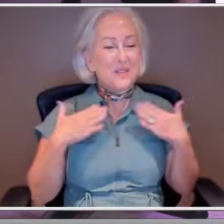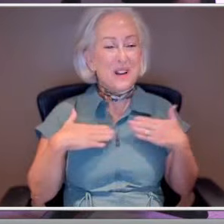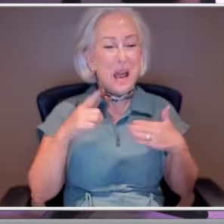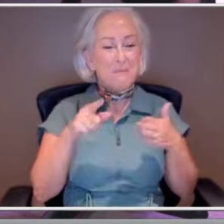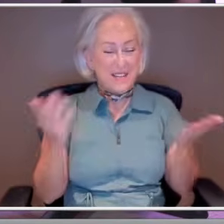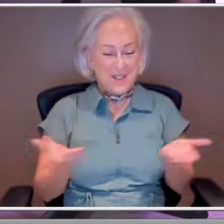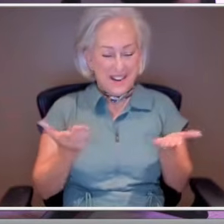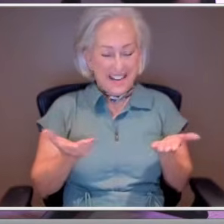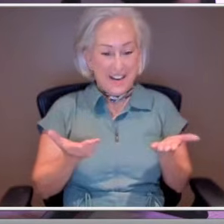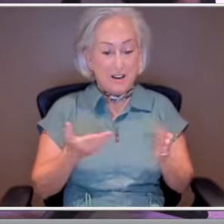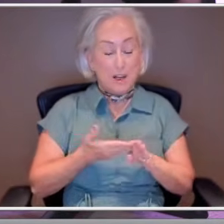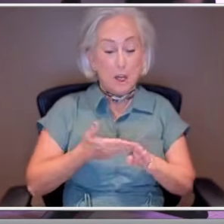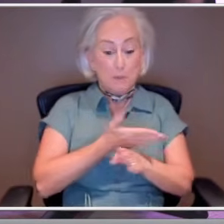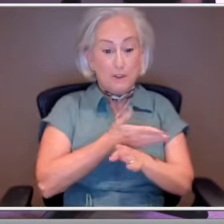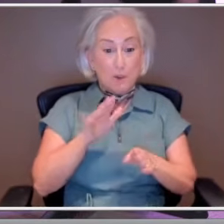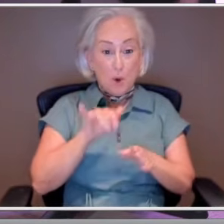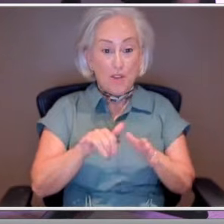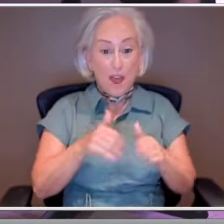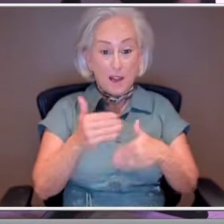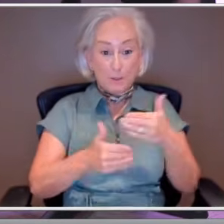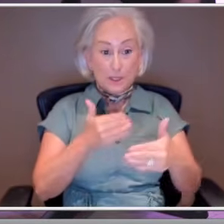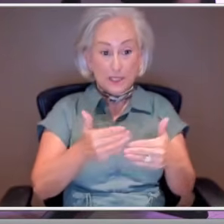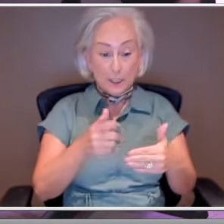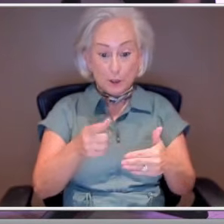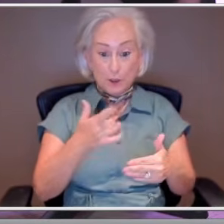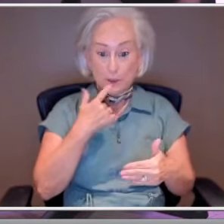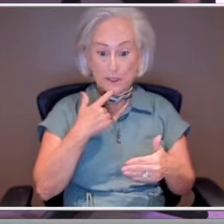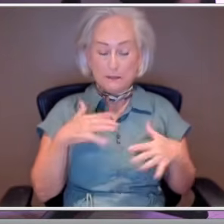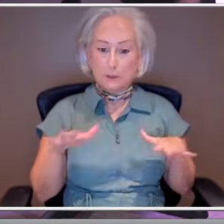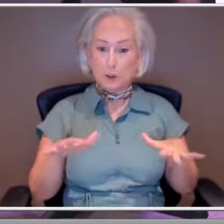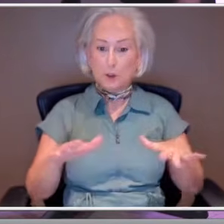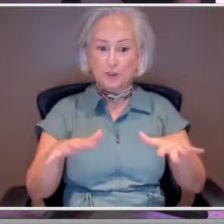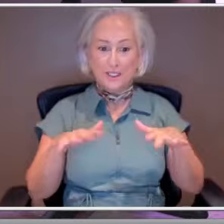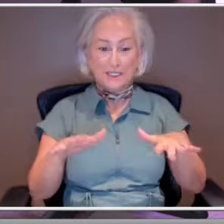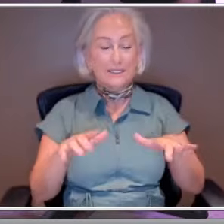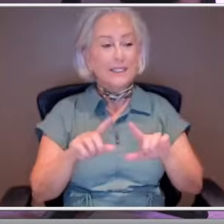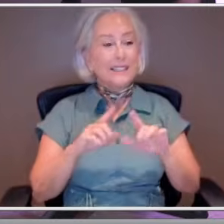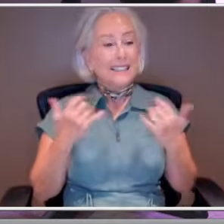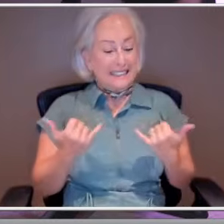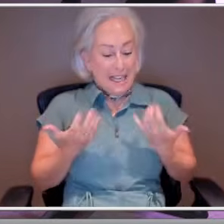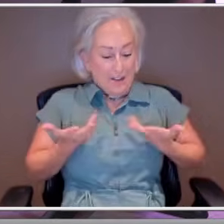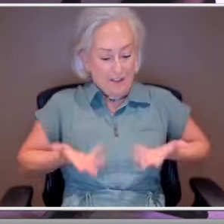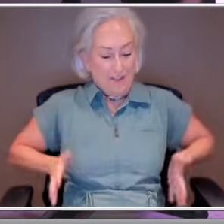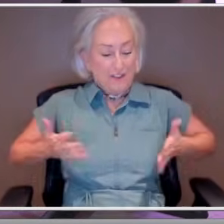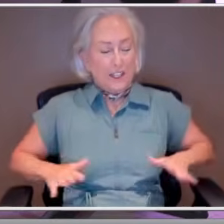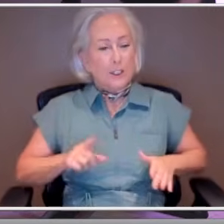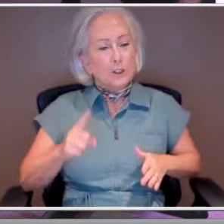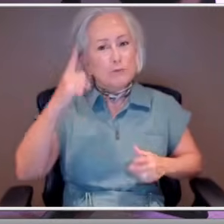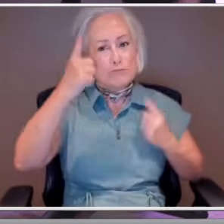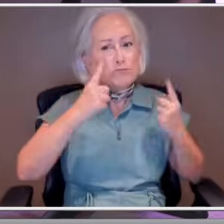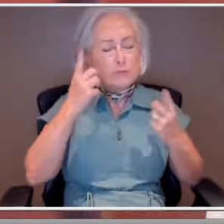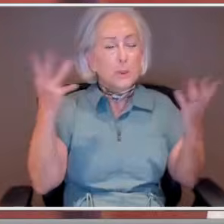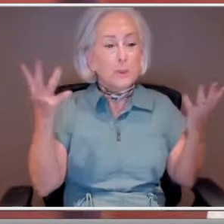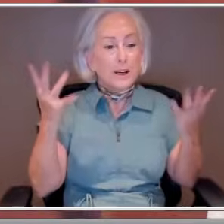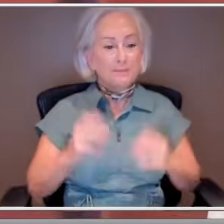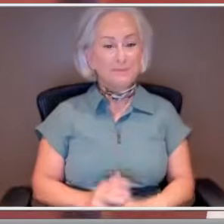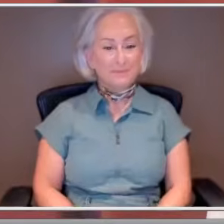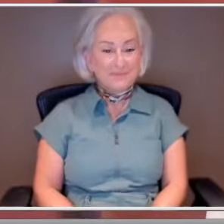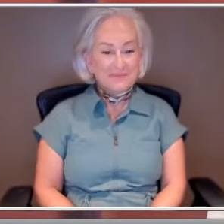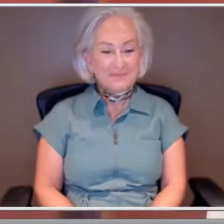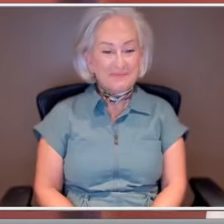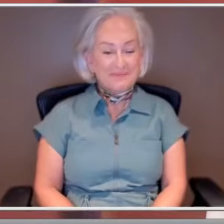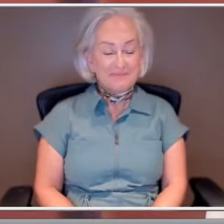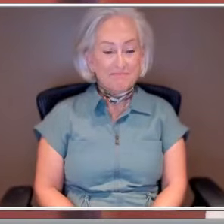the procedure, you said, Keith, that you were nervous. Now that you're on the other side, what are your thoughts? It was a